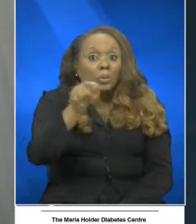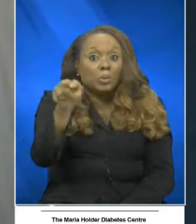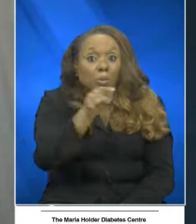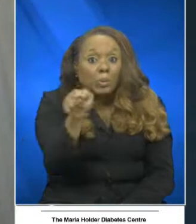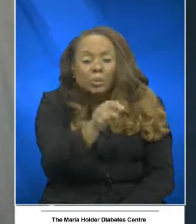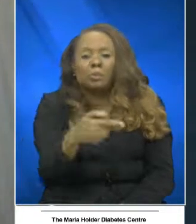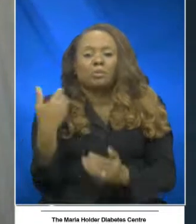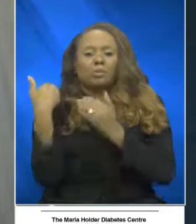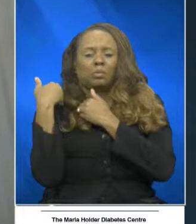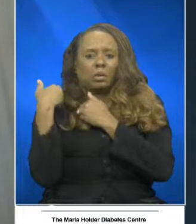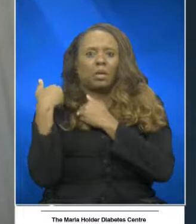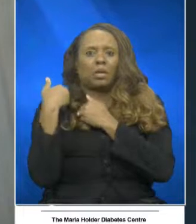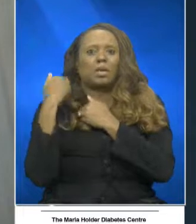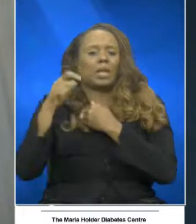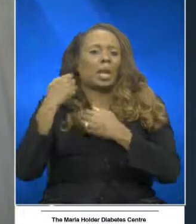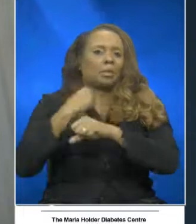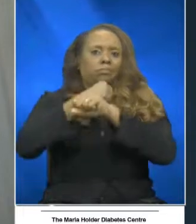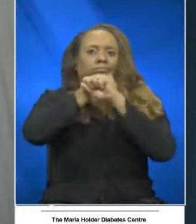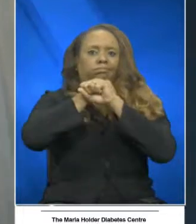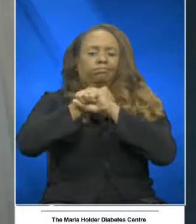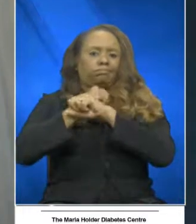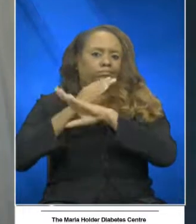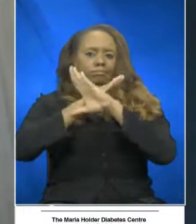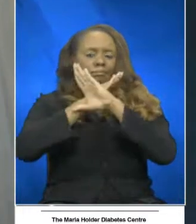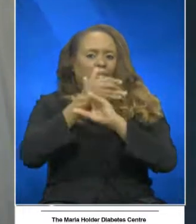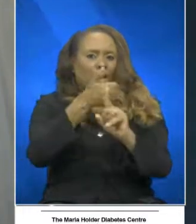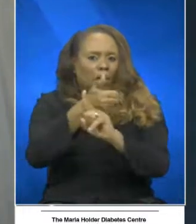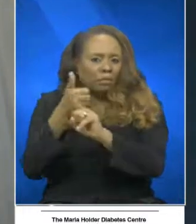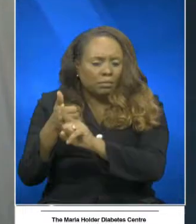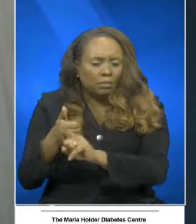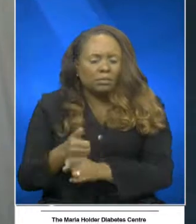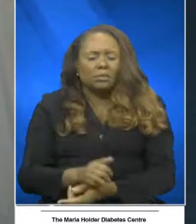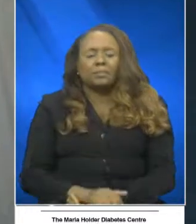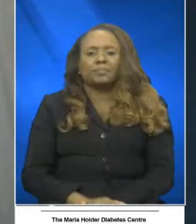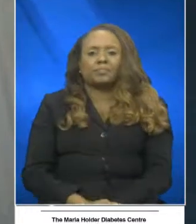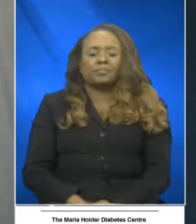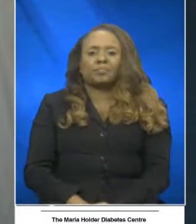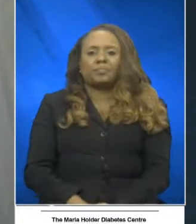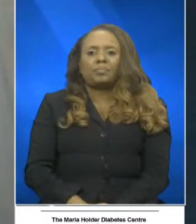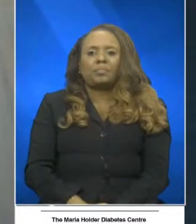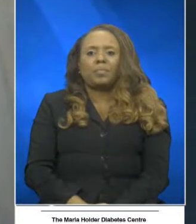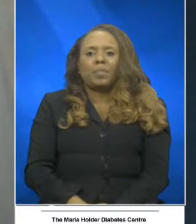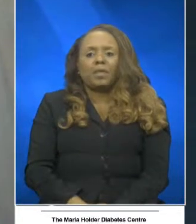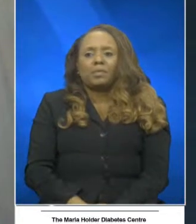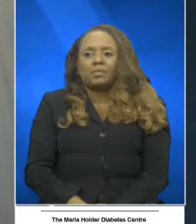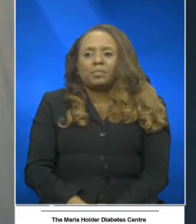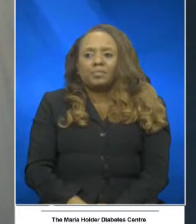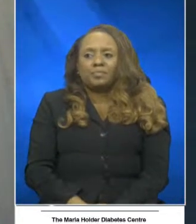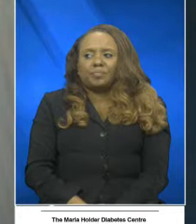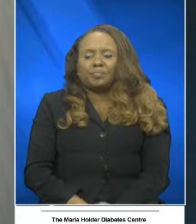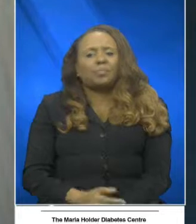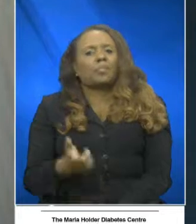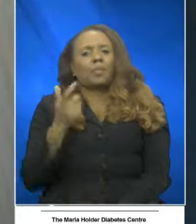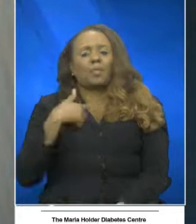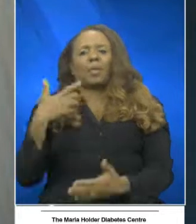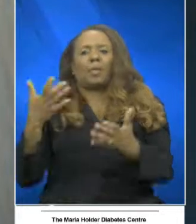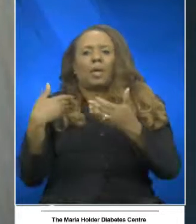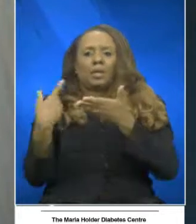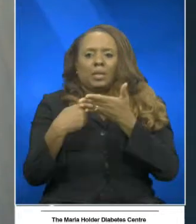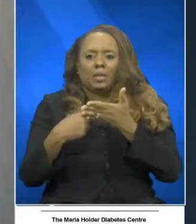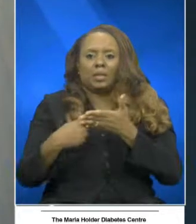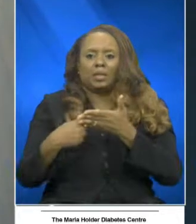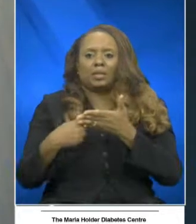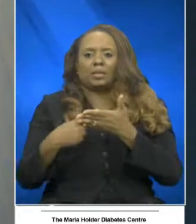worth a pound of cure. I mean, one of the things that I've noticed creeping back up, and I'm going back to the risk factors again, is Dr.